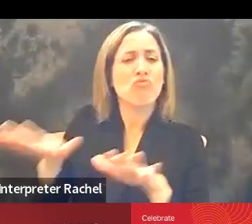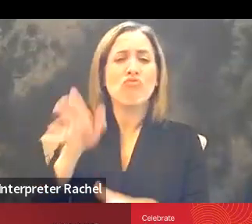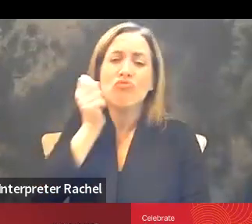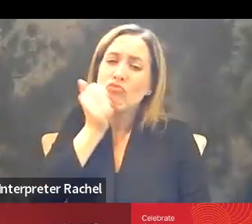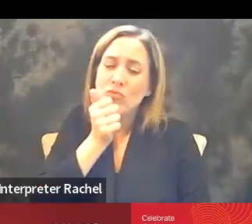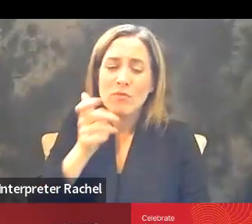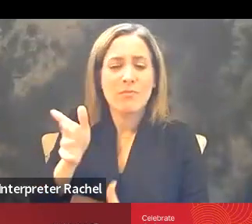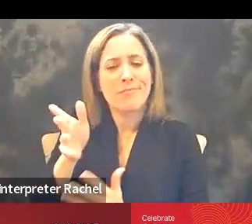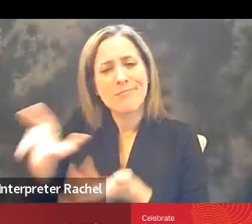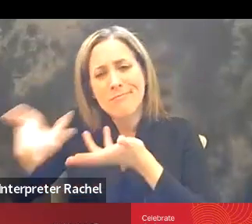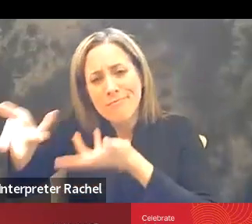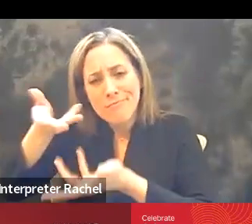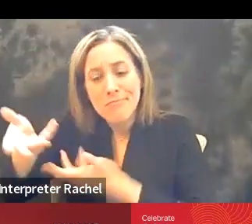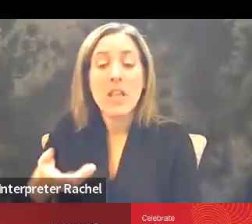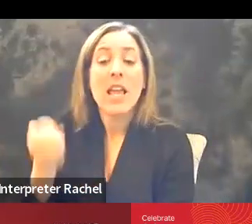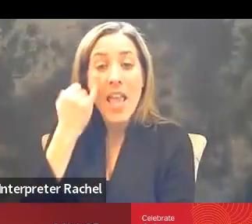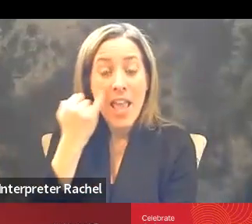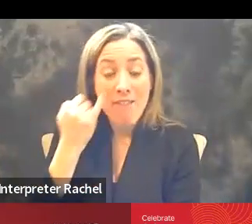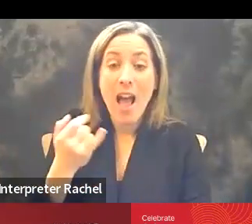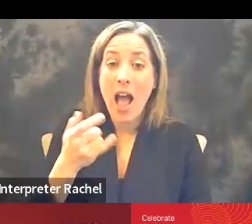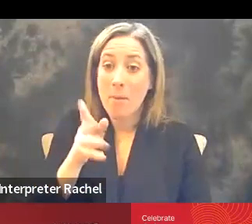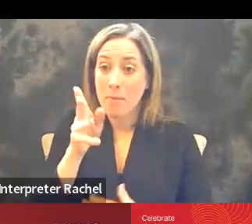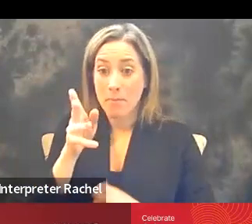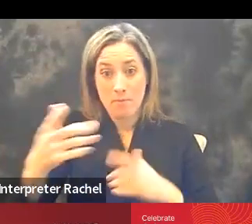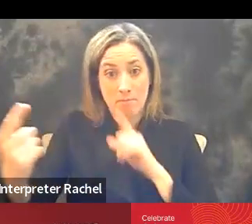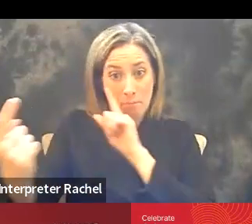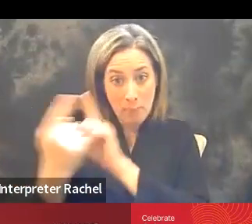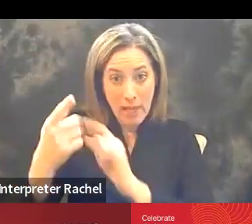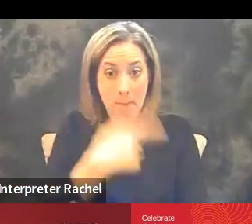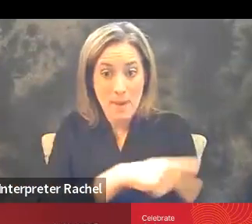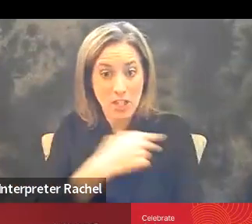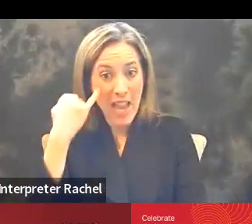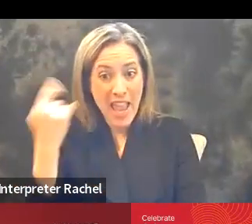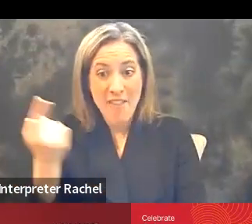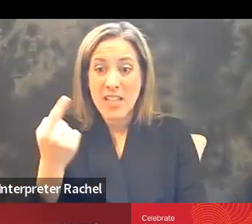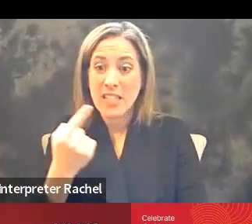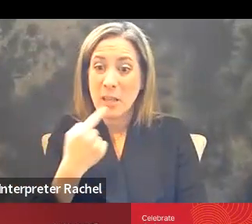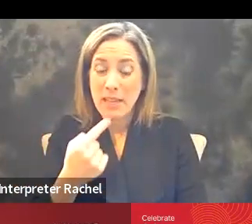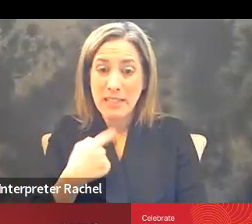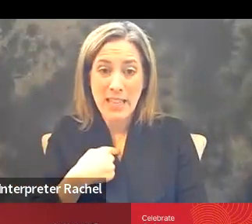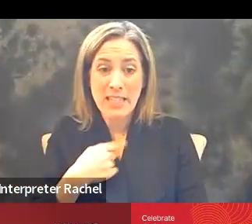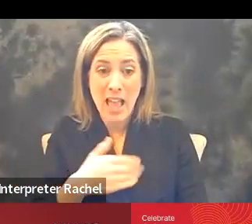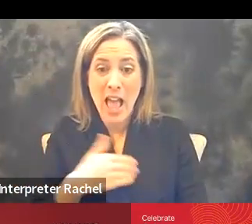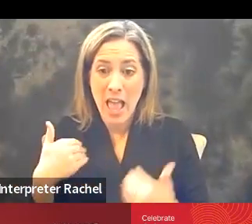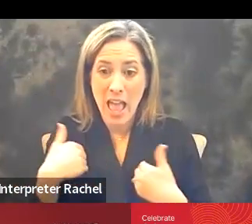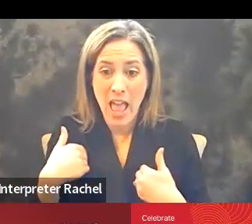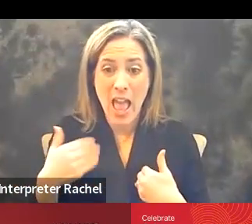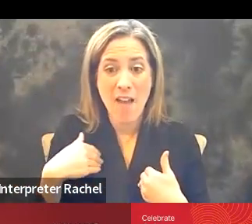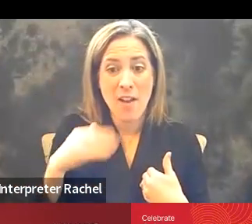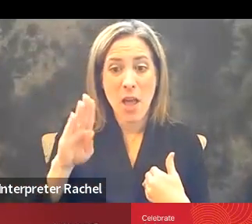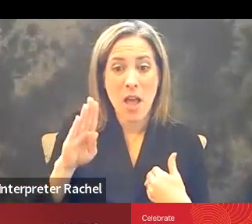speaking, I meet patients where they're at. So like if someone says there's snot coming up my boo, then I'm going to refer to their